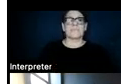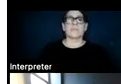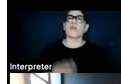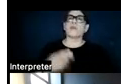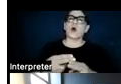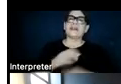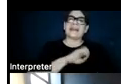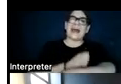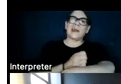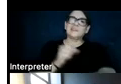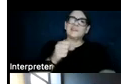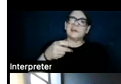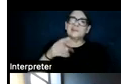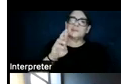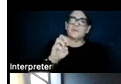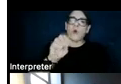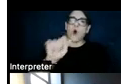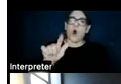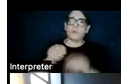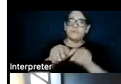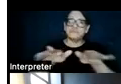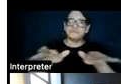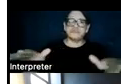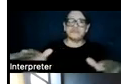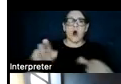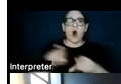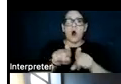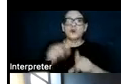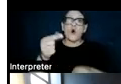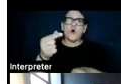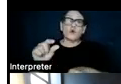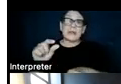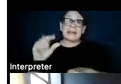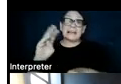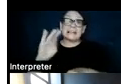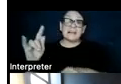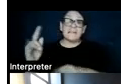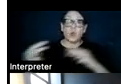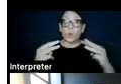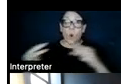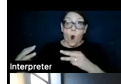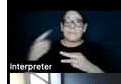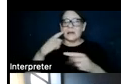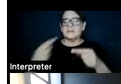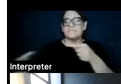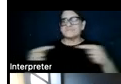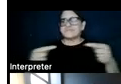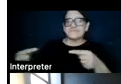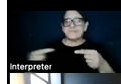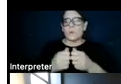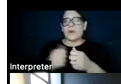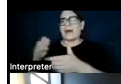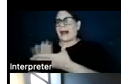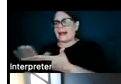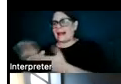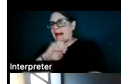sprawl. Green civil war, particularly because of the conflict of seemingly clean electricity